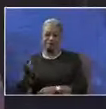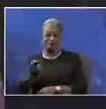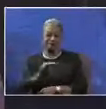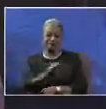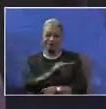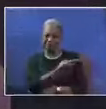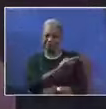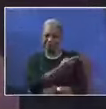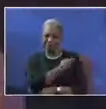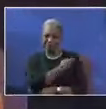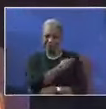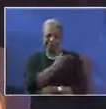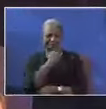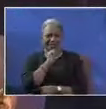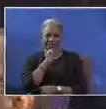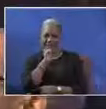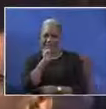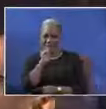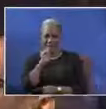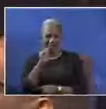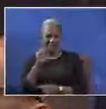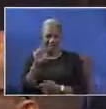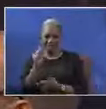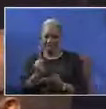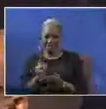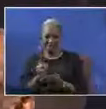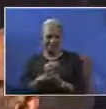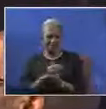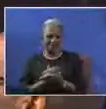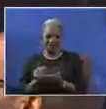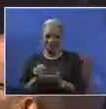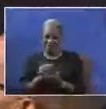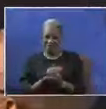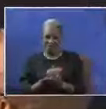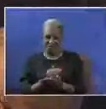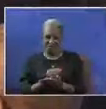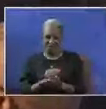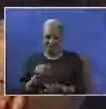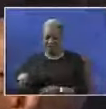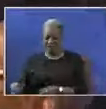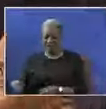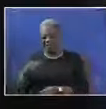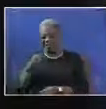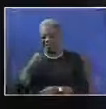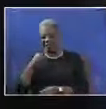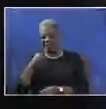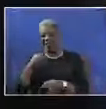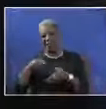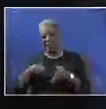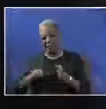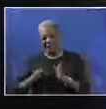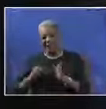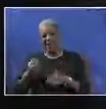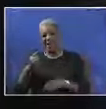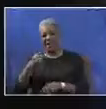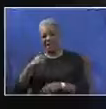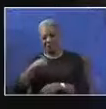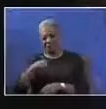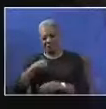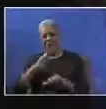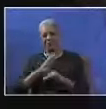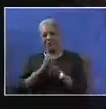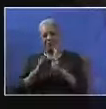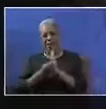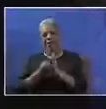don't deserve it. And that is why David said, let me be in the hands of God because God is